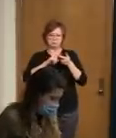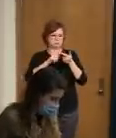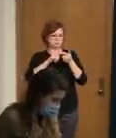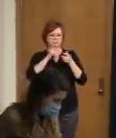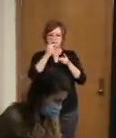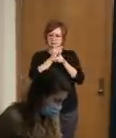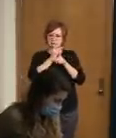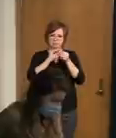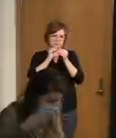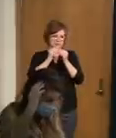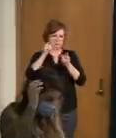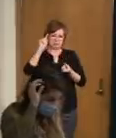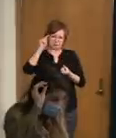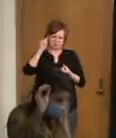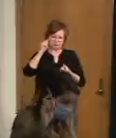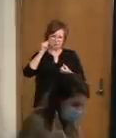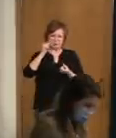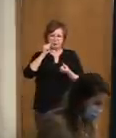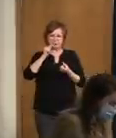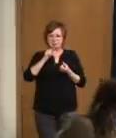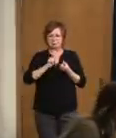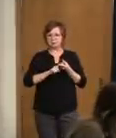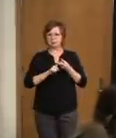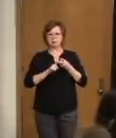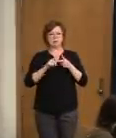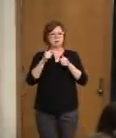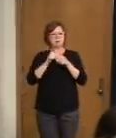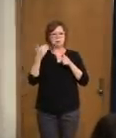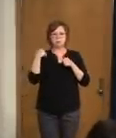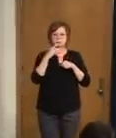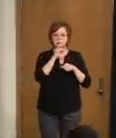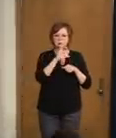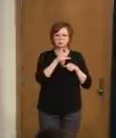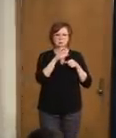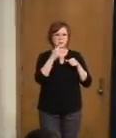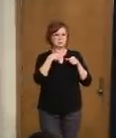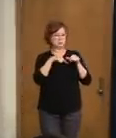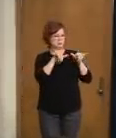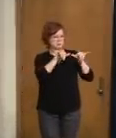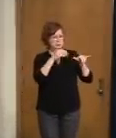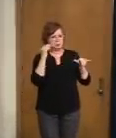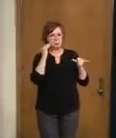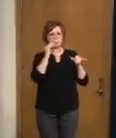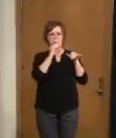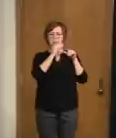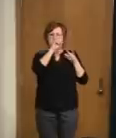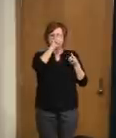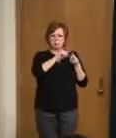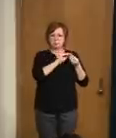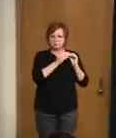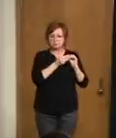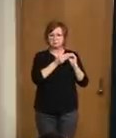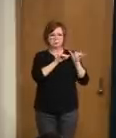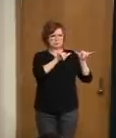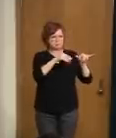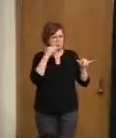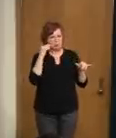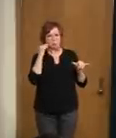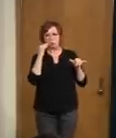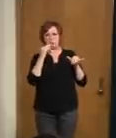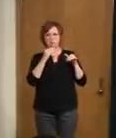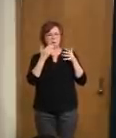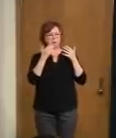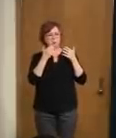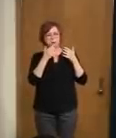Do everything we were doing in December, reduce our movements, stay home as much as possible, take all precautions